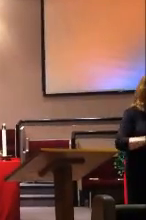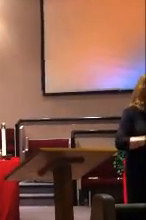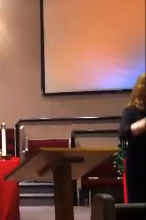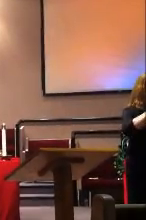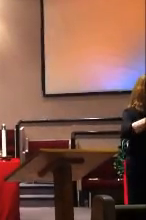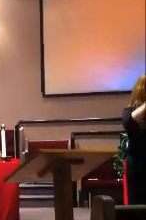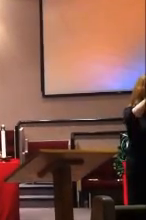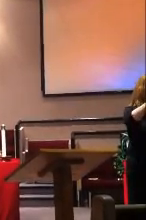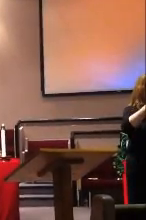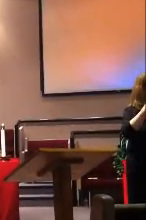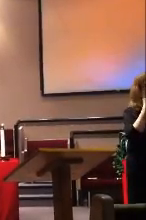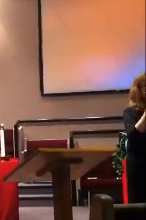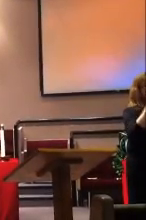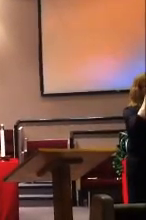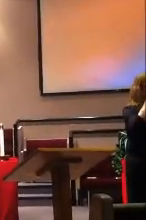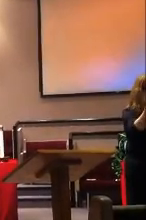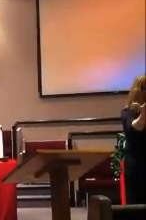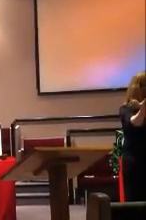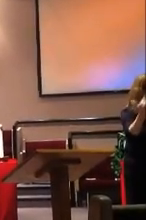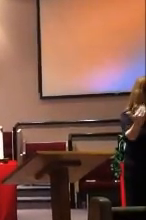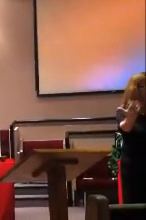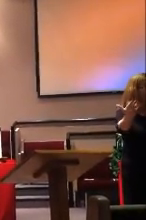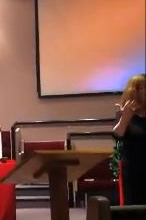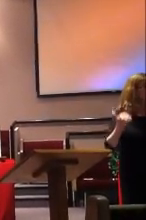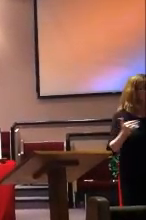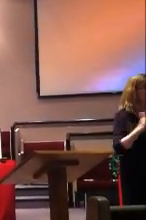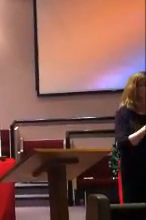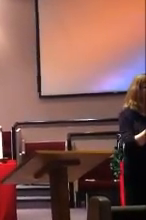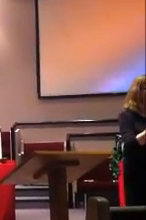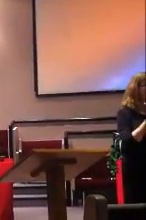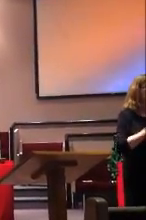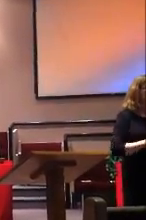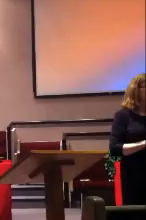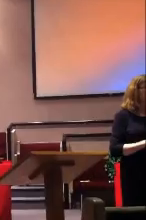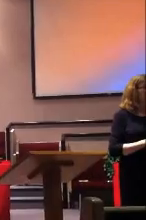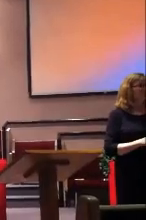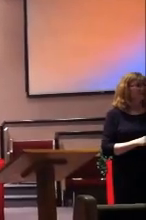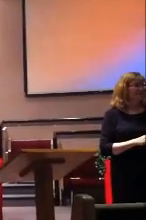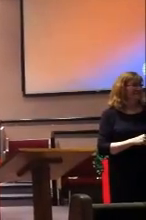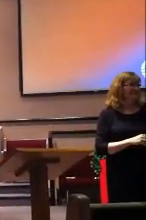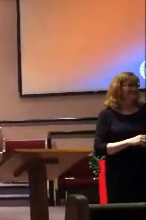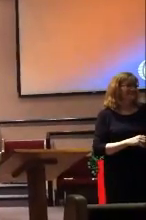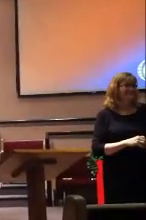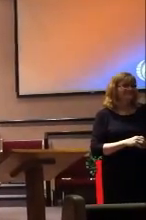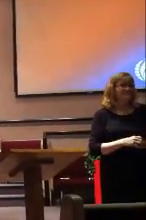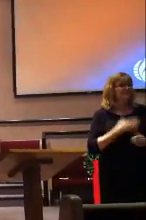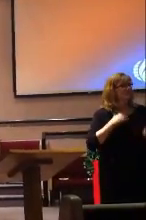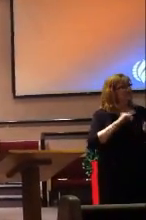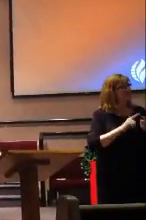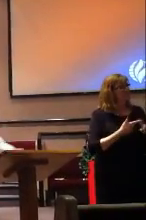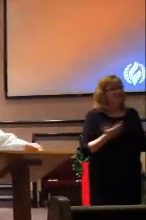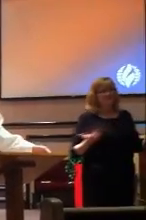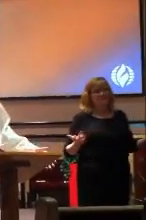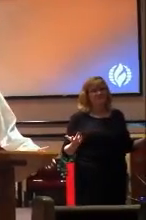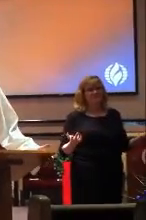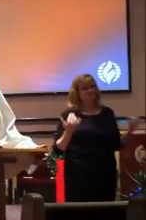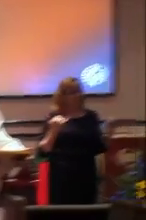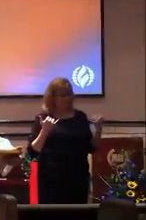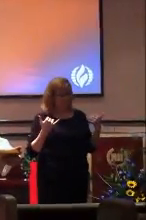further with the good news of the love of God in Jesus Christ. So my friends, we still have work